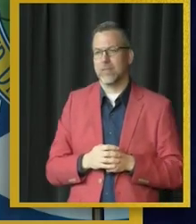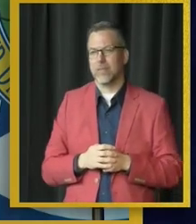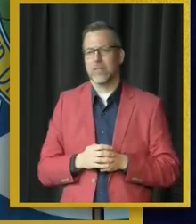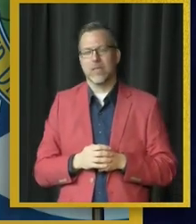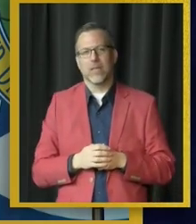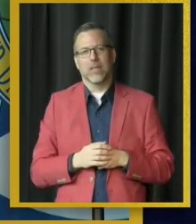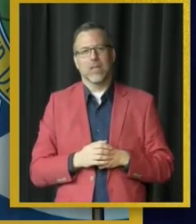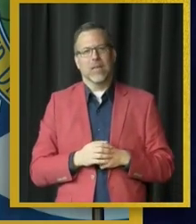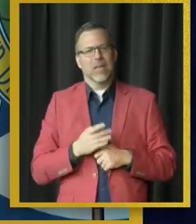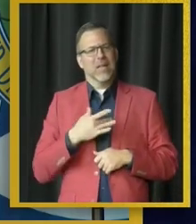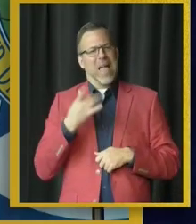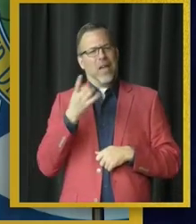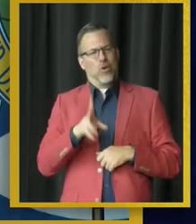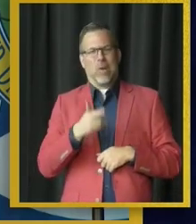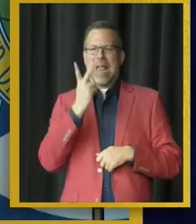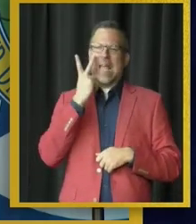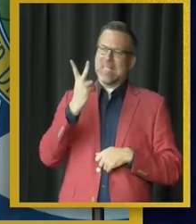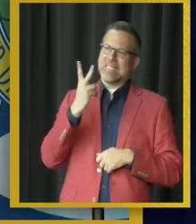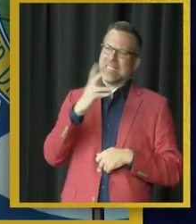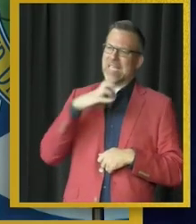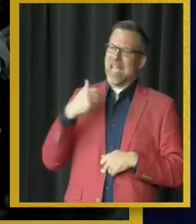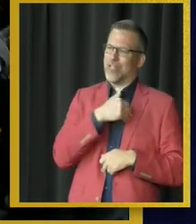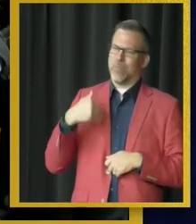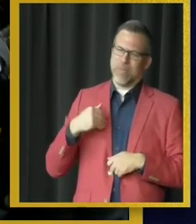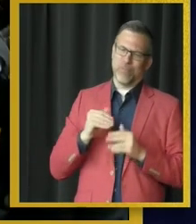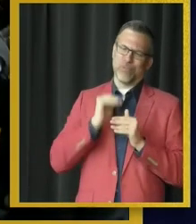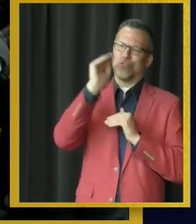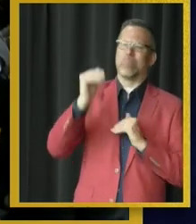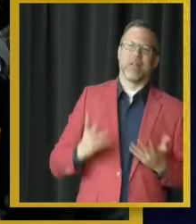I don't really like seeing the council members that much.